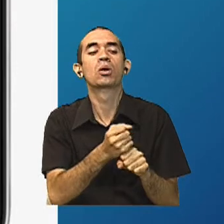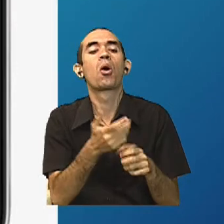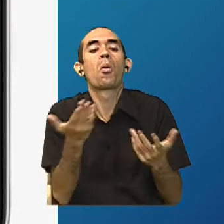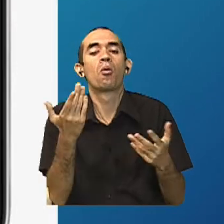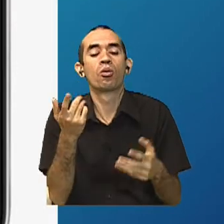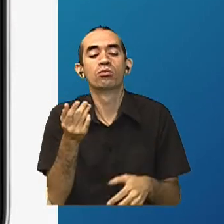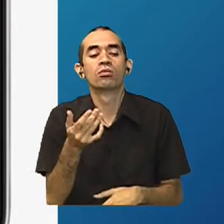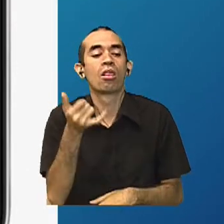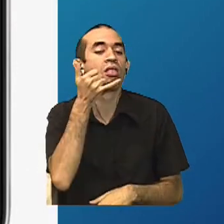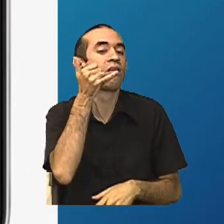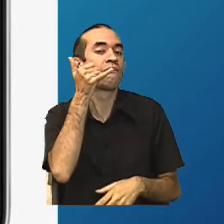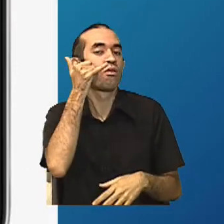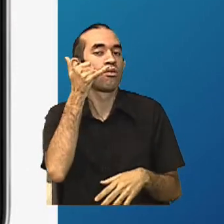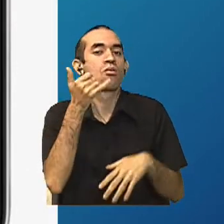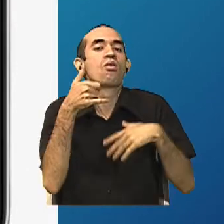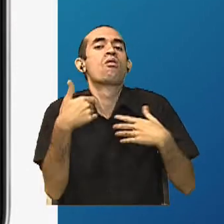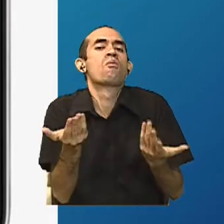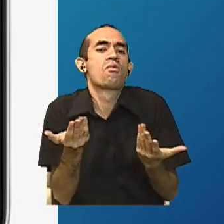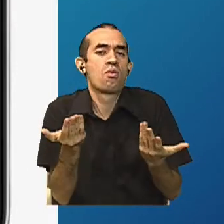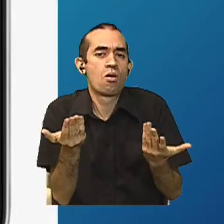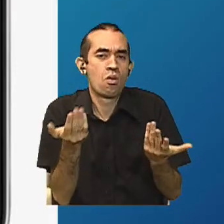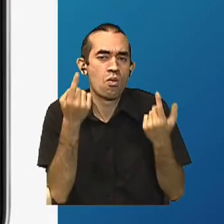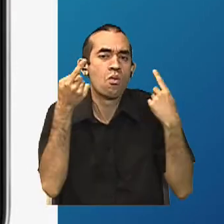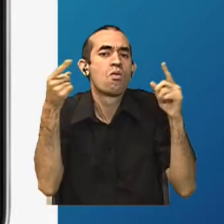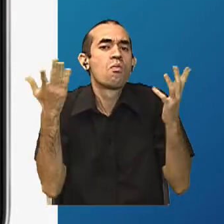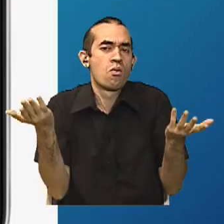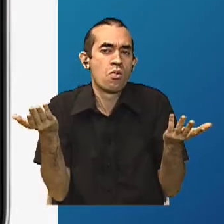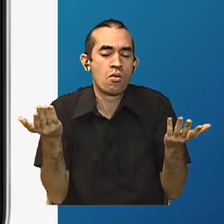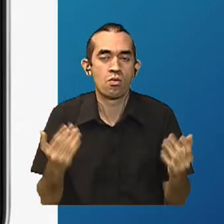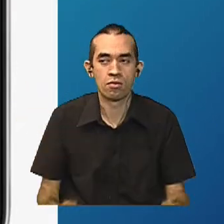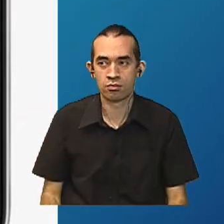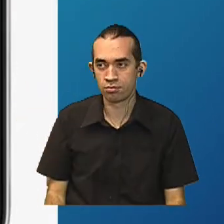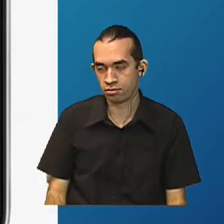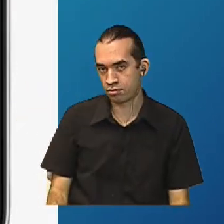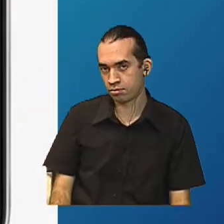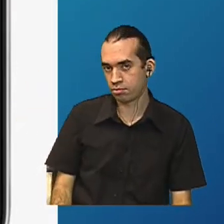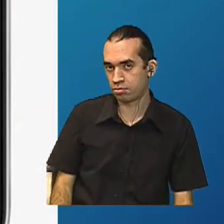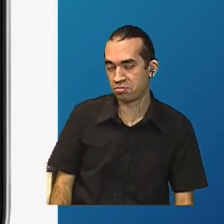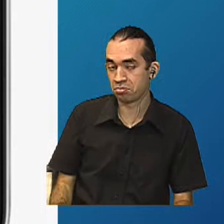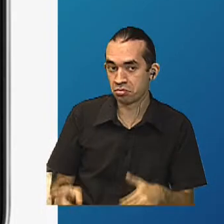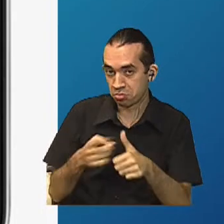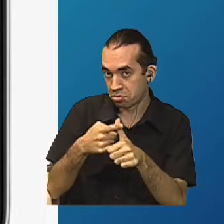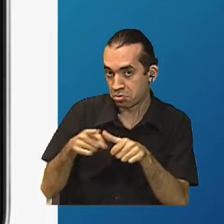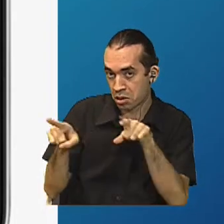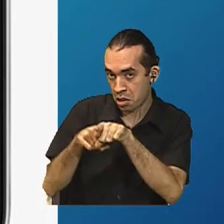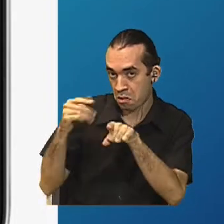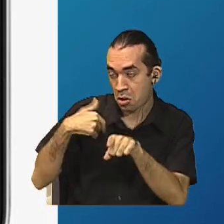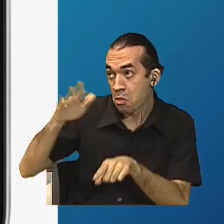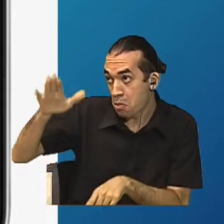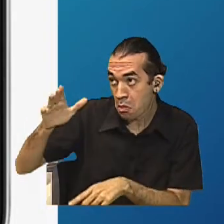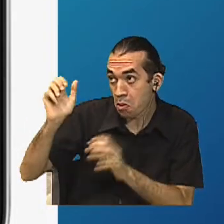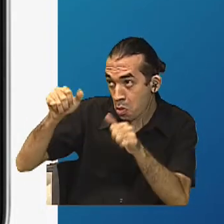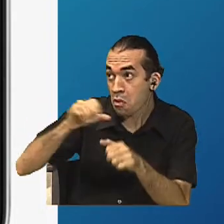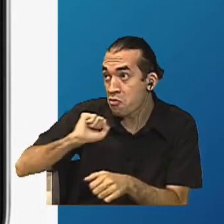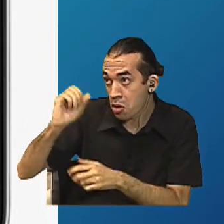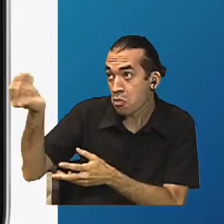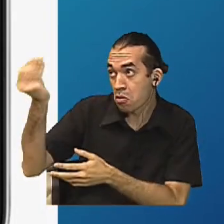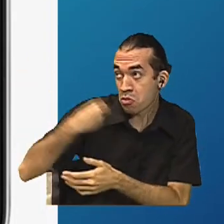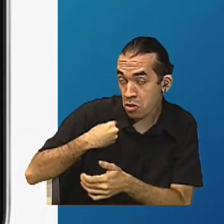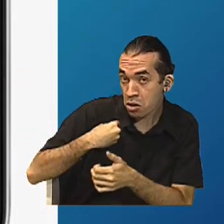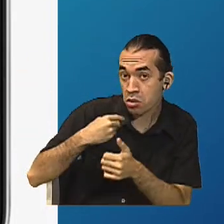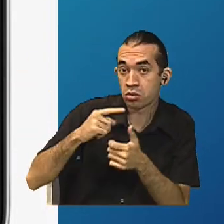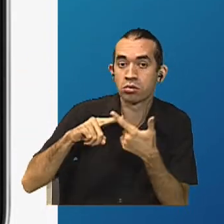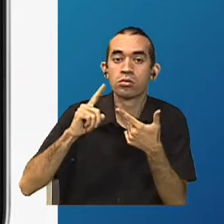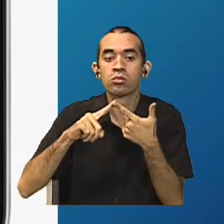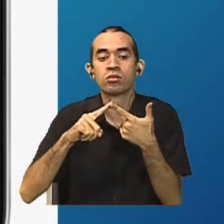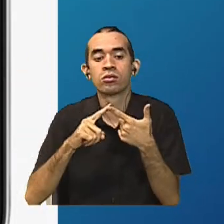do to get a phone? Ask his brother if he can use an old phone. Take out money